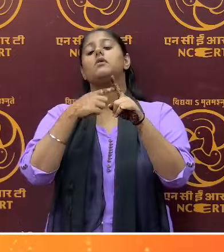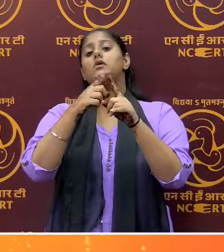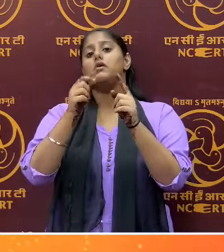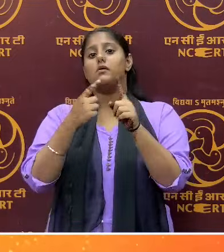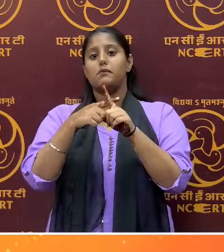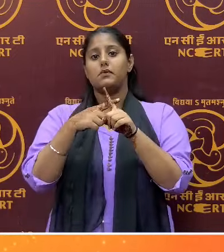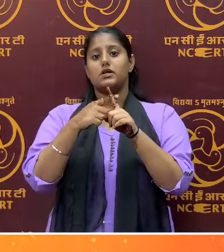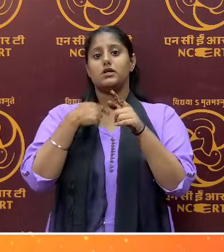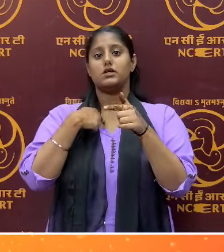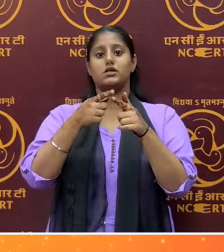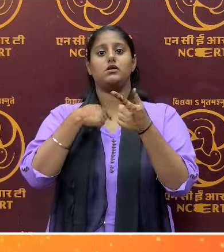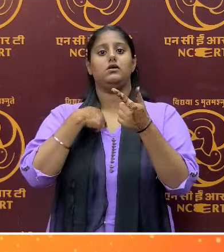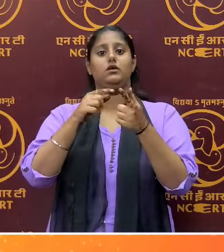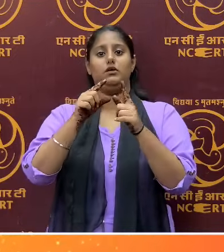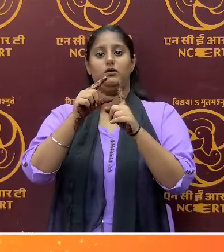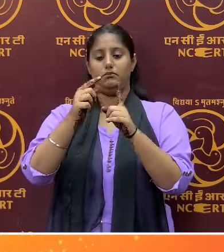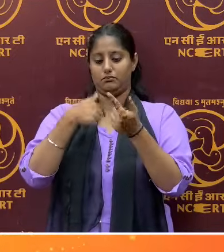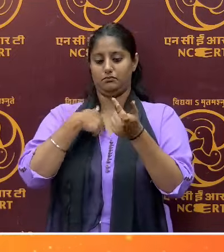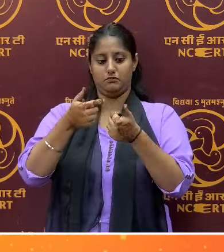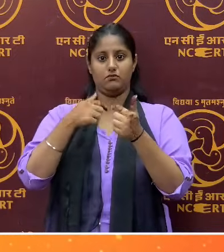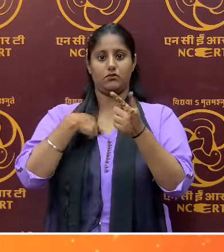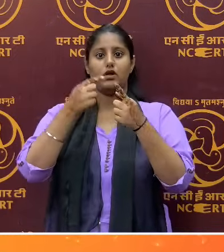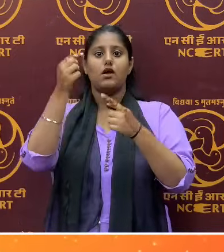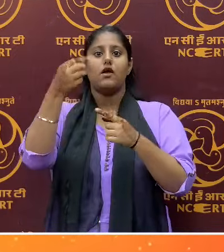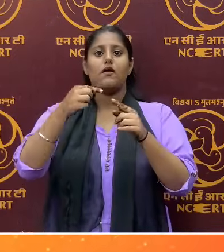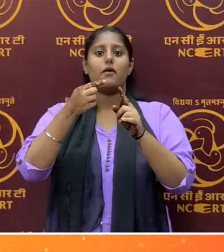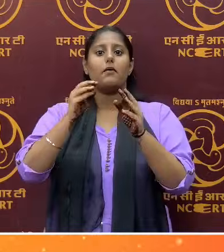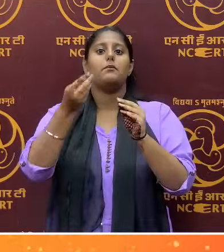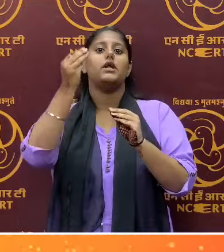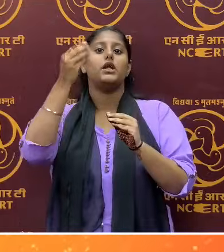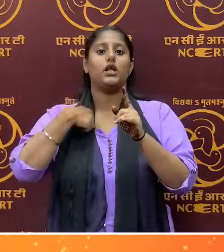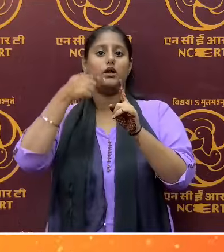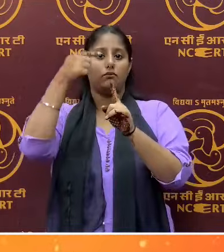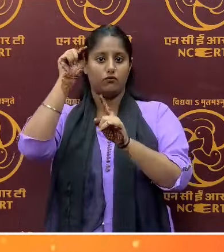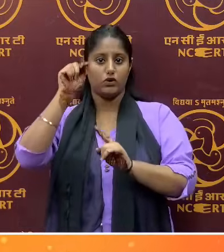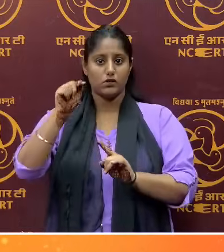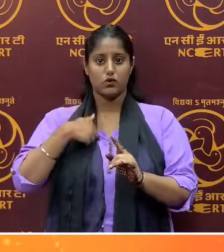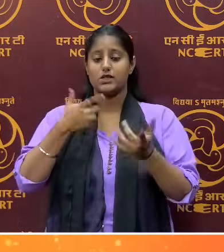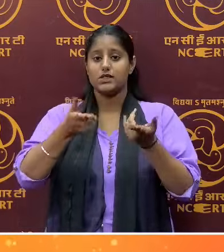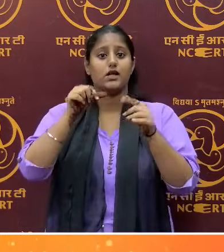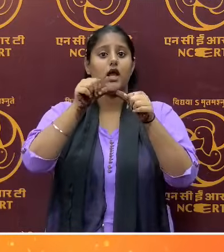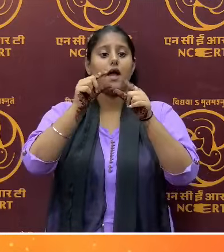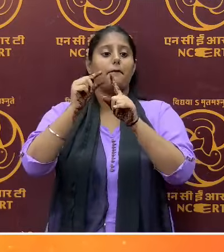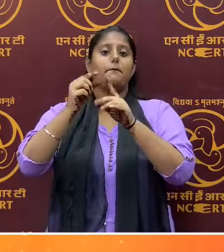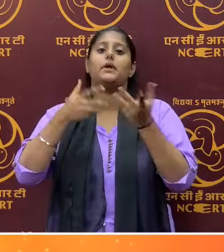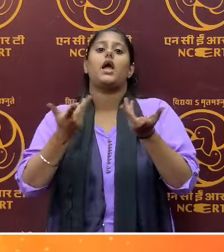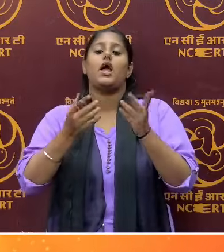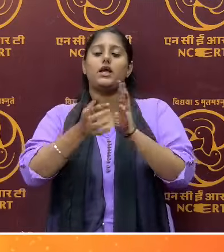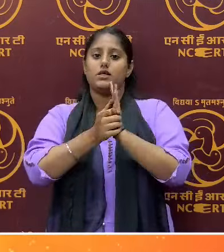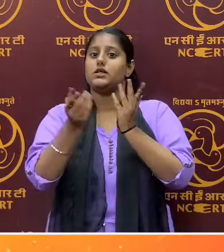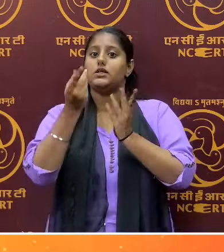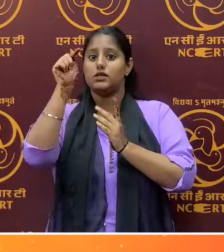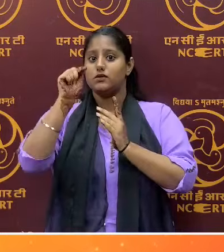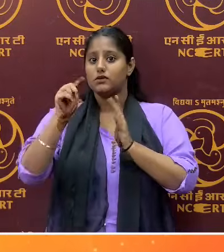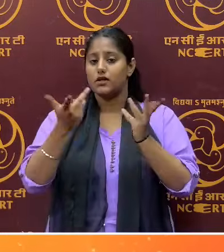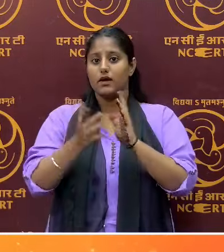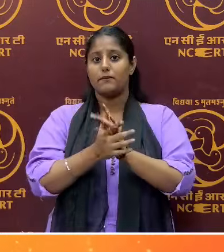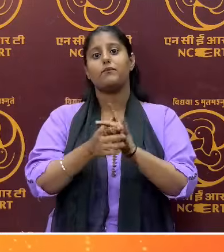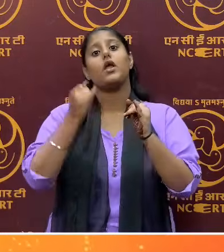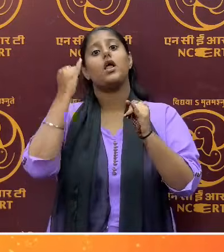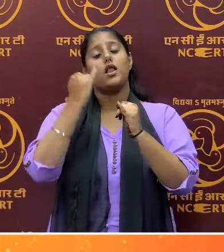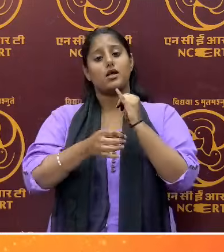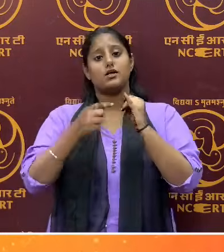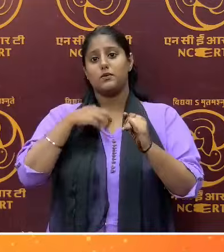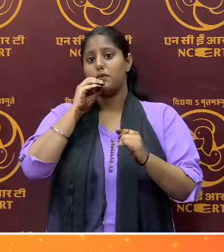you hands-on demonstration of updated features. Of course, new features have been included. What are these? How they can be used? And lastly, we are talking